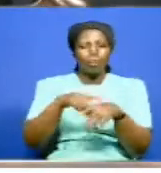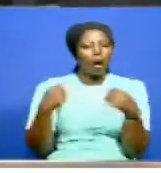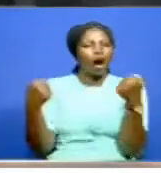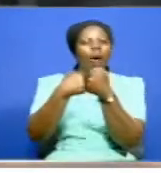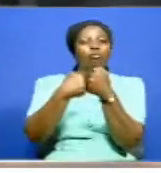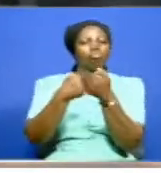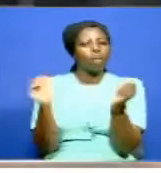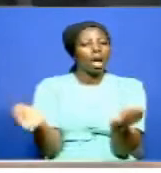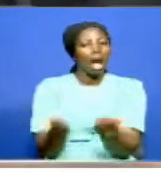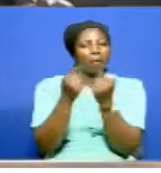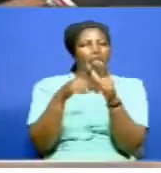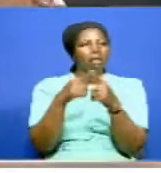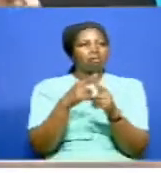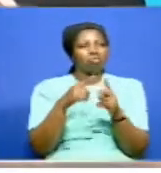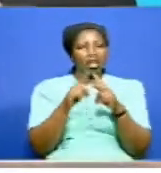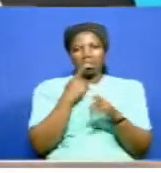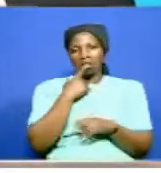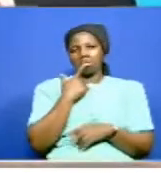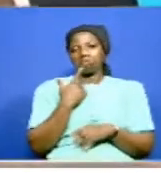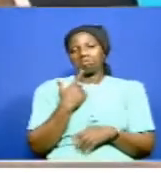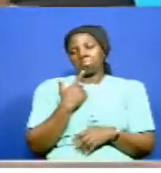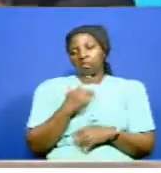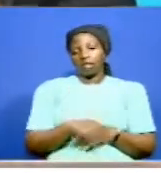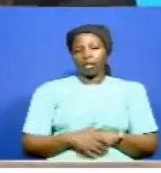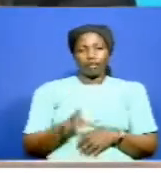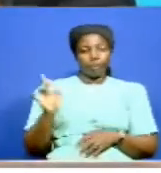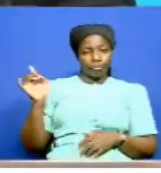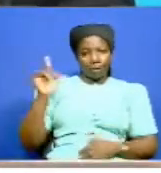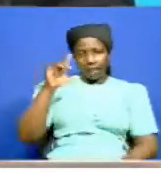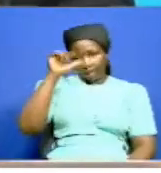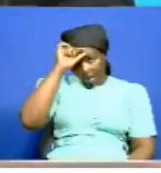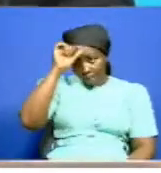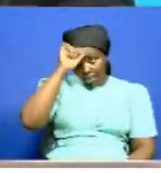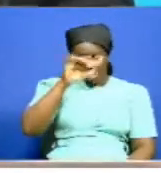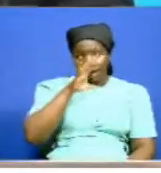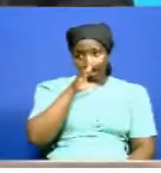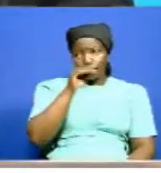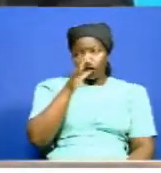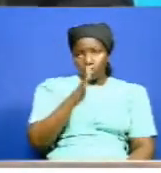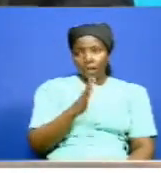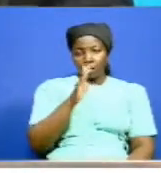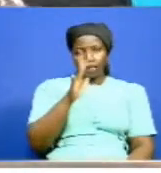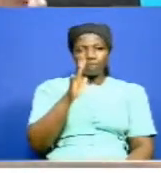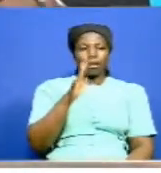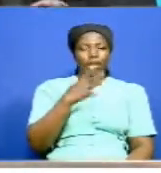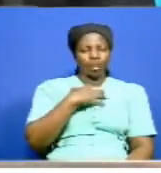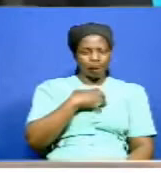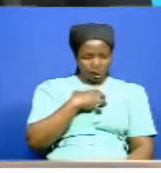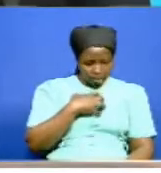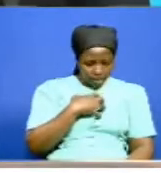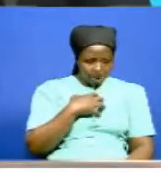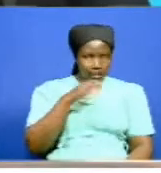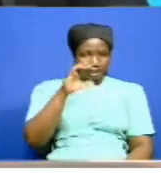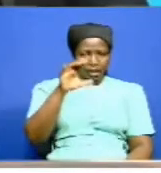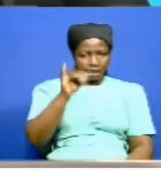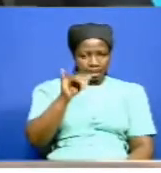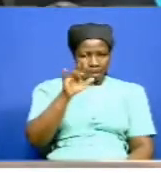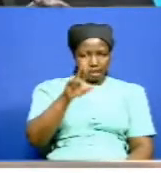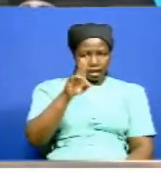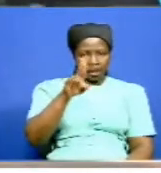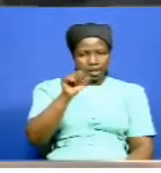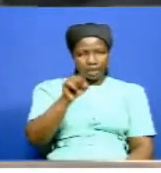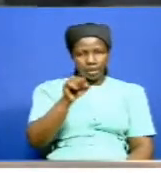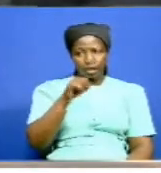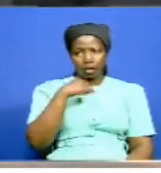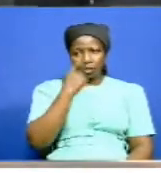say... Indeed, that is the government spokesperson, Colonel retired Cyrus Oguna,